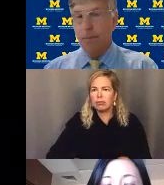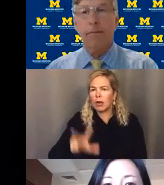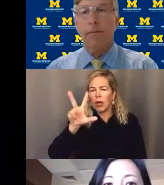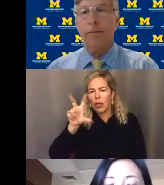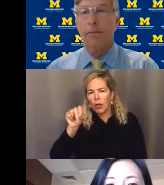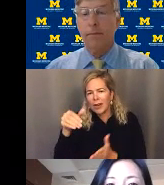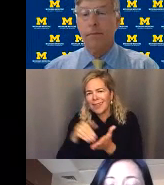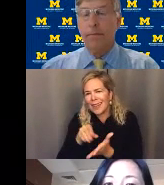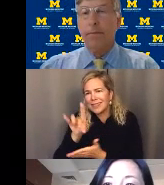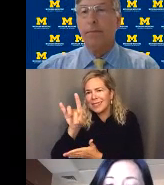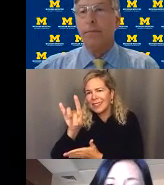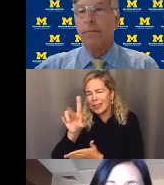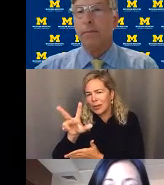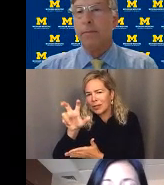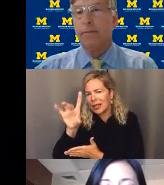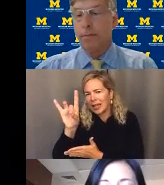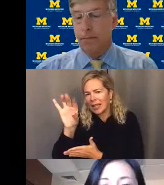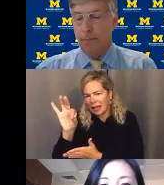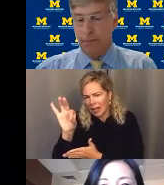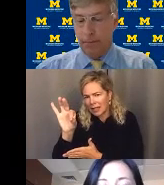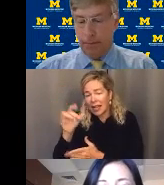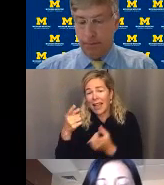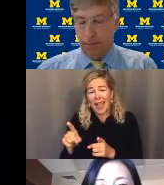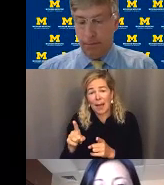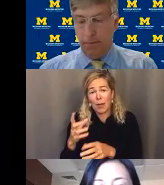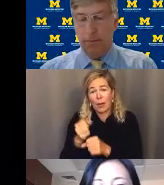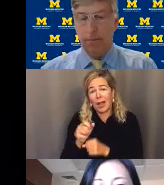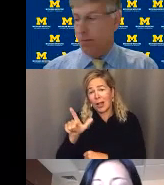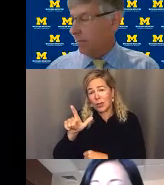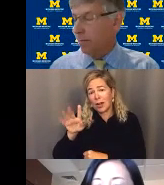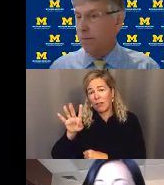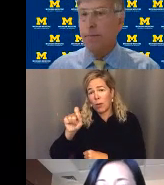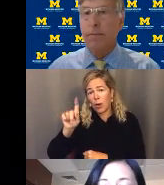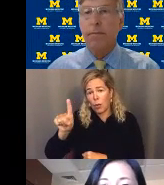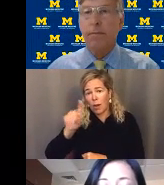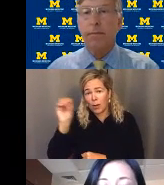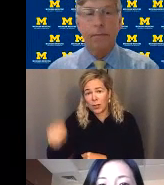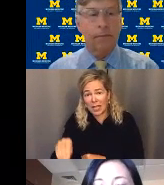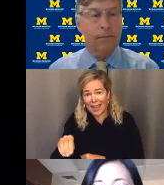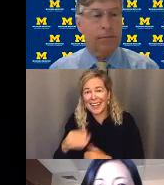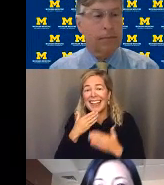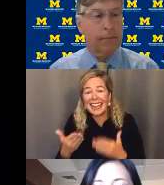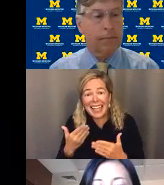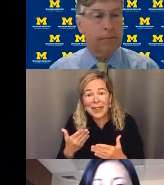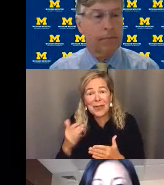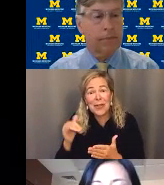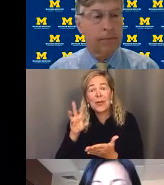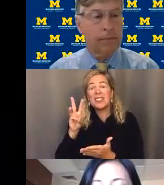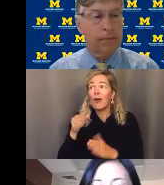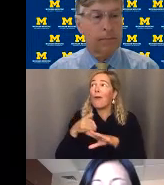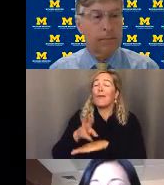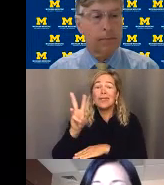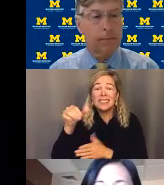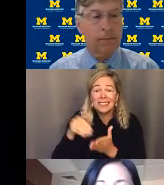learners, and we were able to get about a 21.4% response rate. So thank you to the 6,000 plus people who shared their